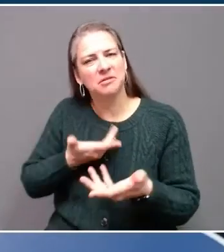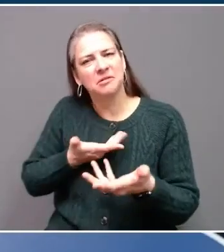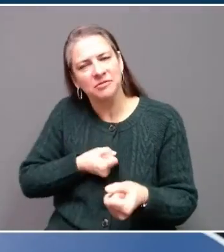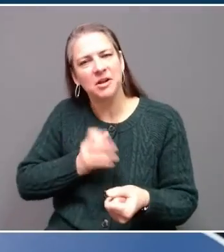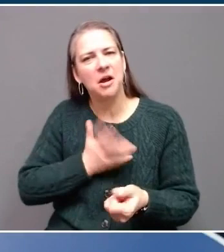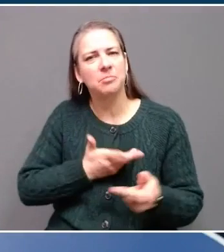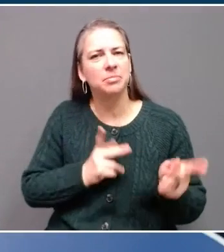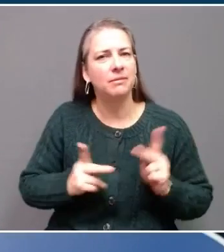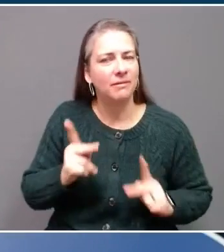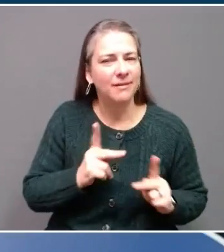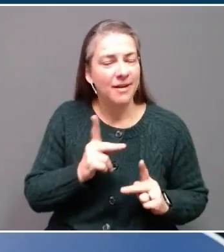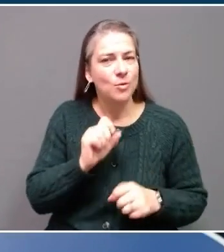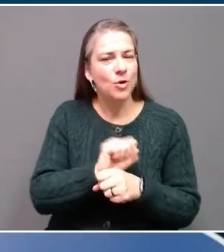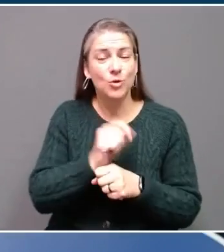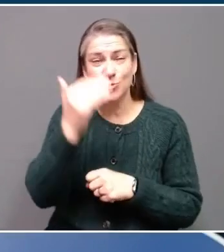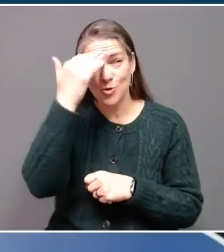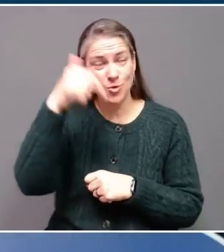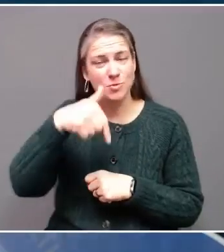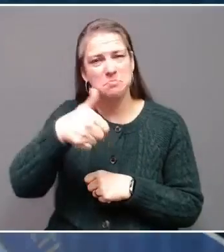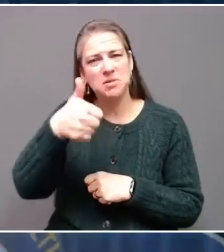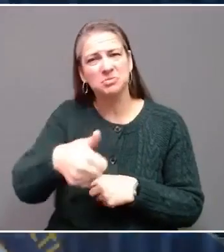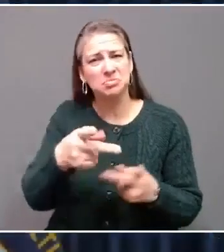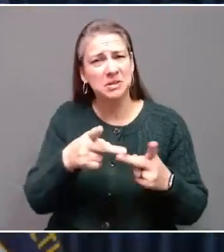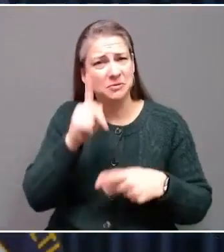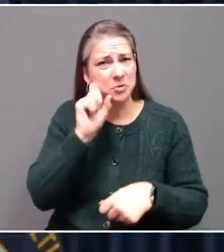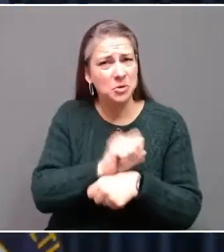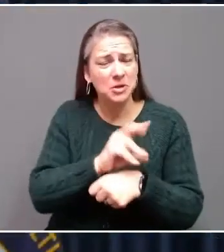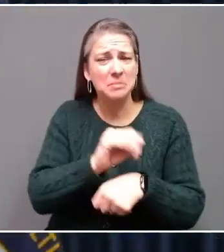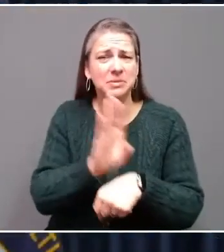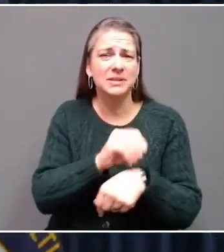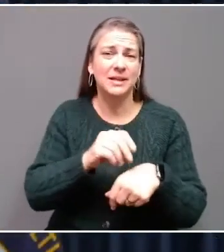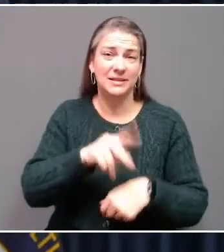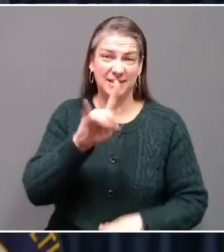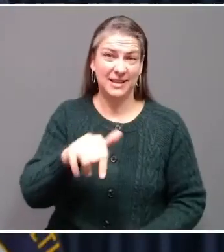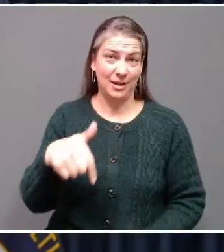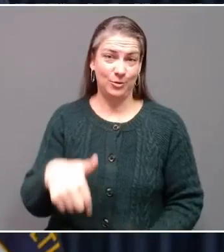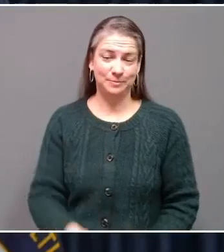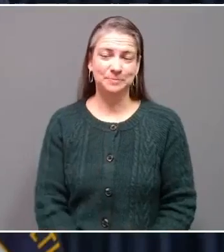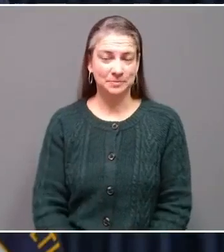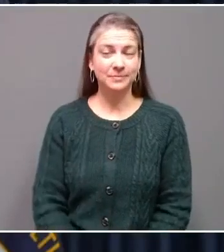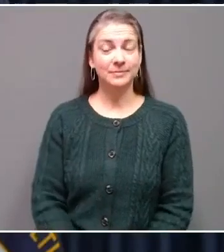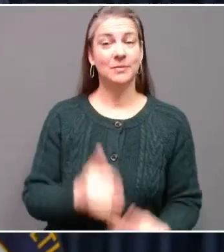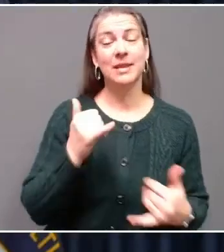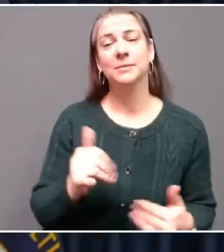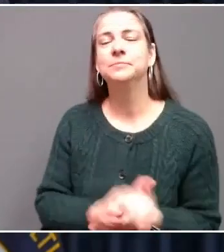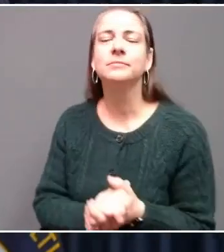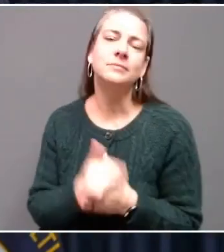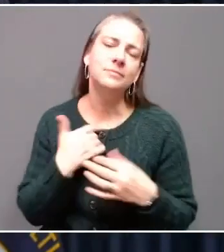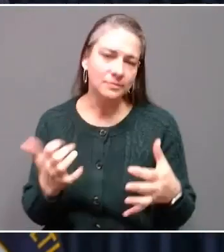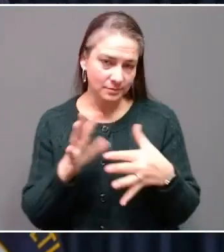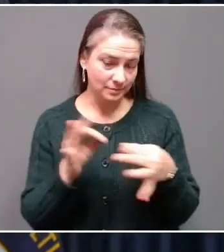better place to create jobs and do business than Kentucky. Next, I want to highlight an exciting project within our